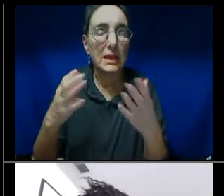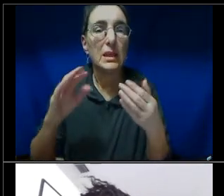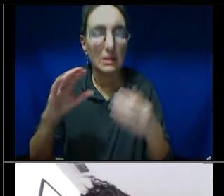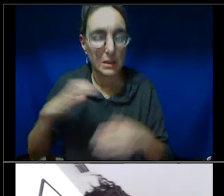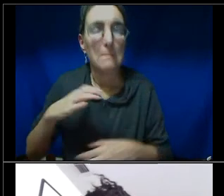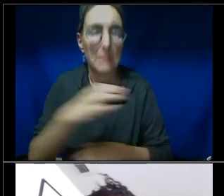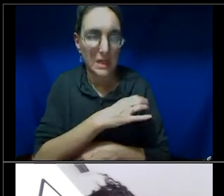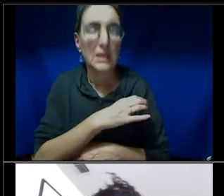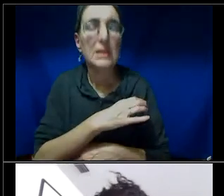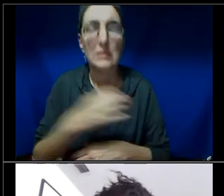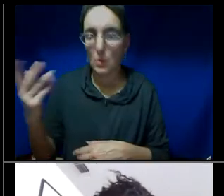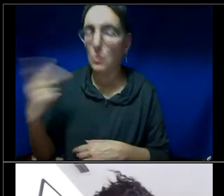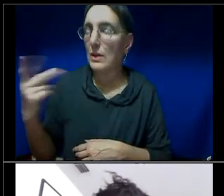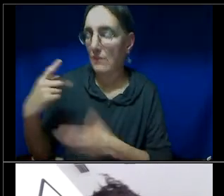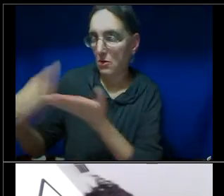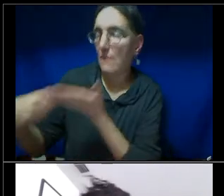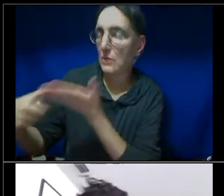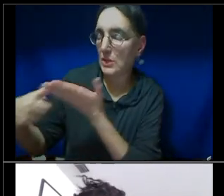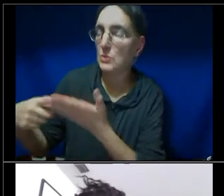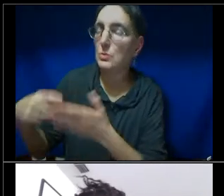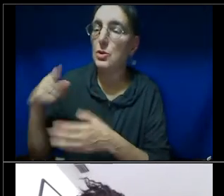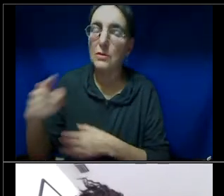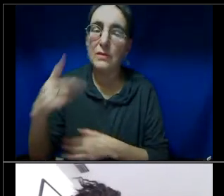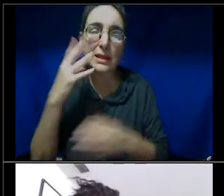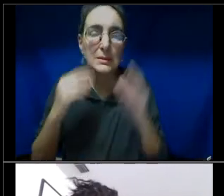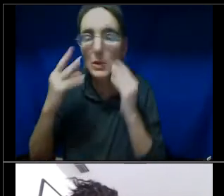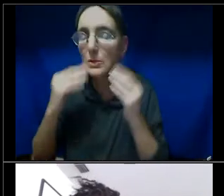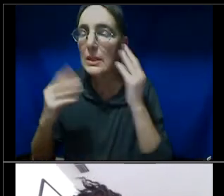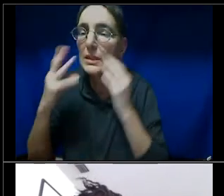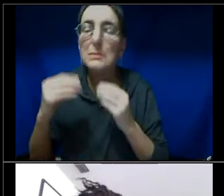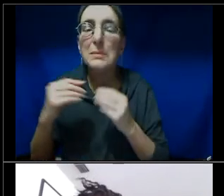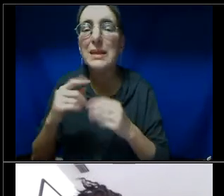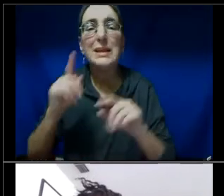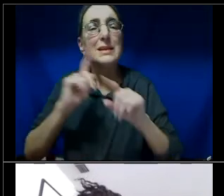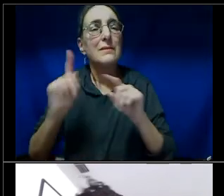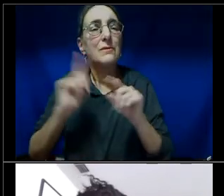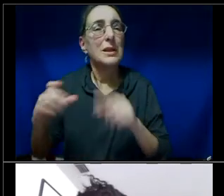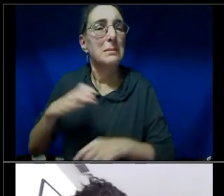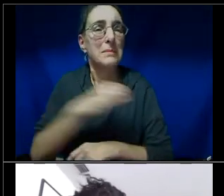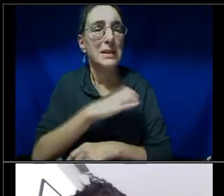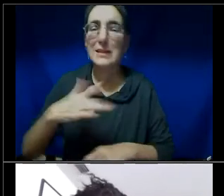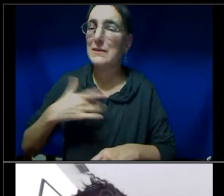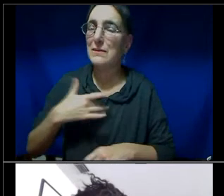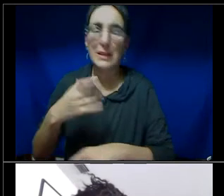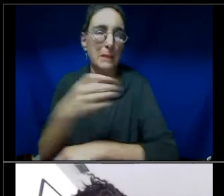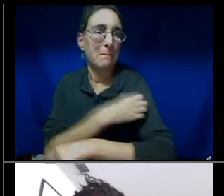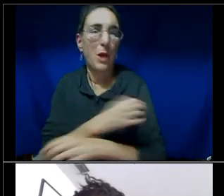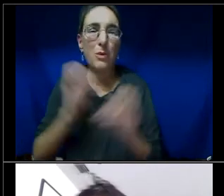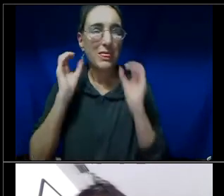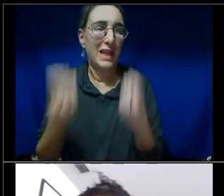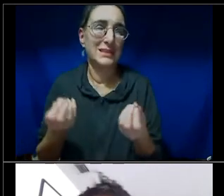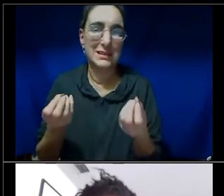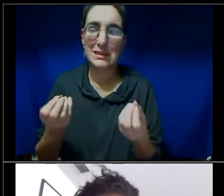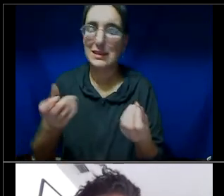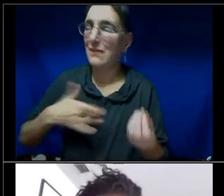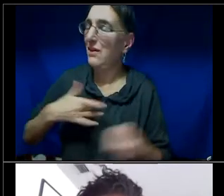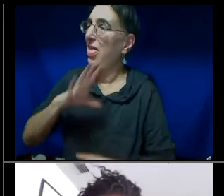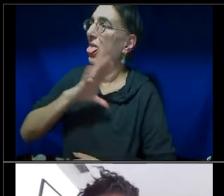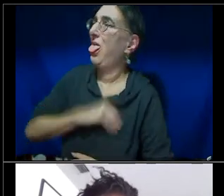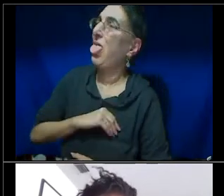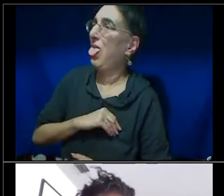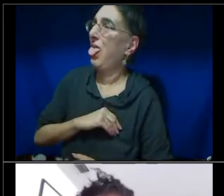of being on performative committees, feeling powerless or demoralized by committees that aren't able to